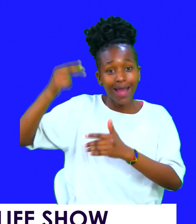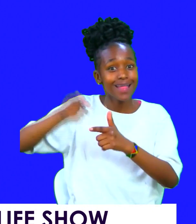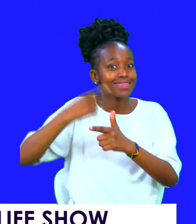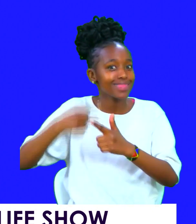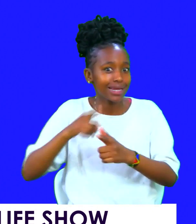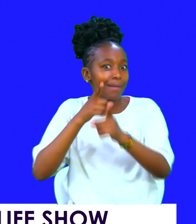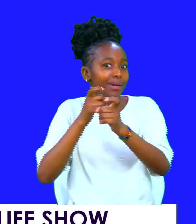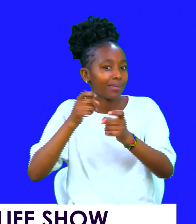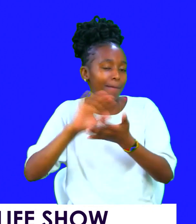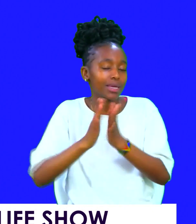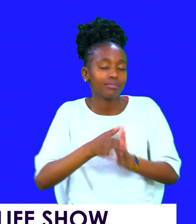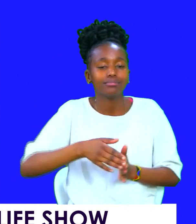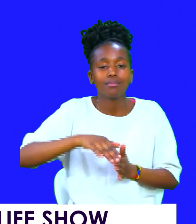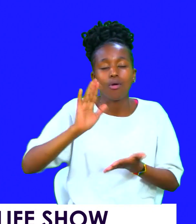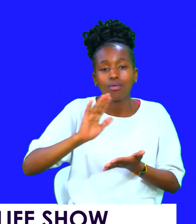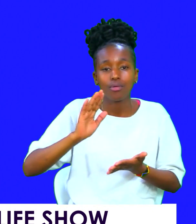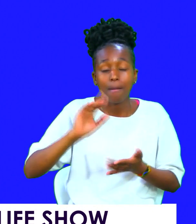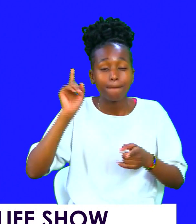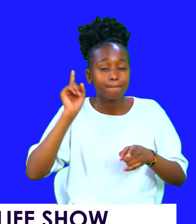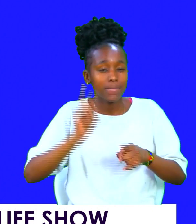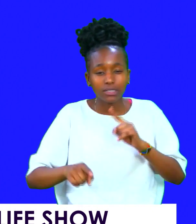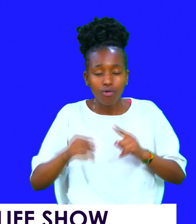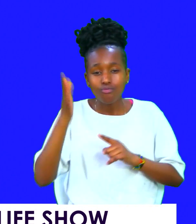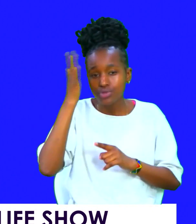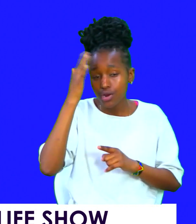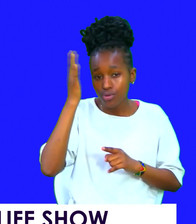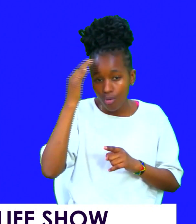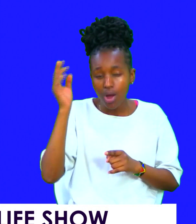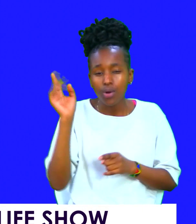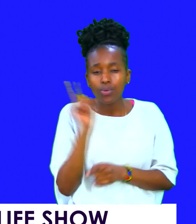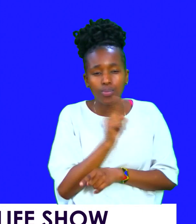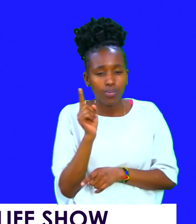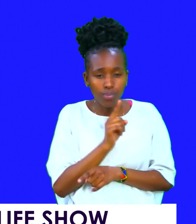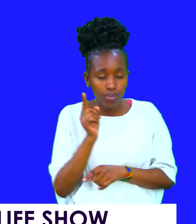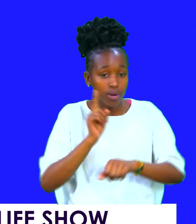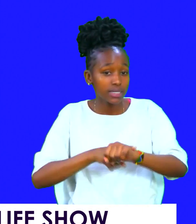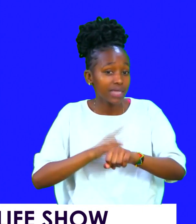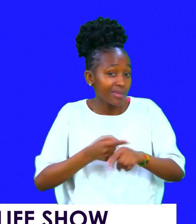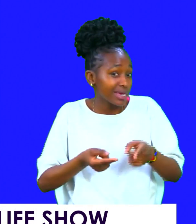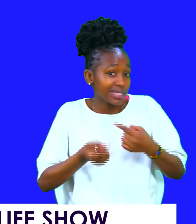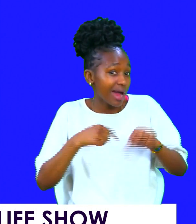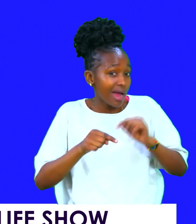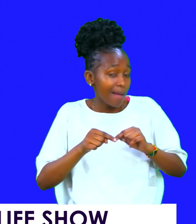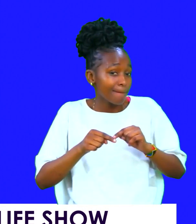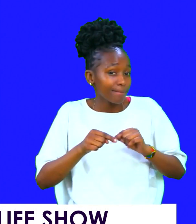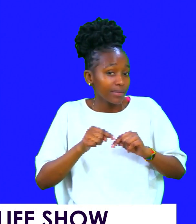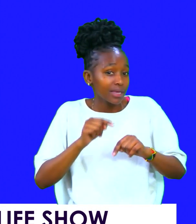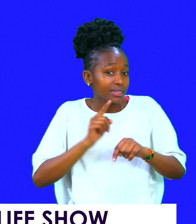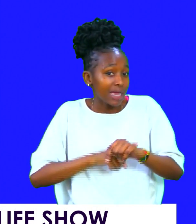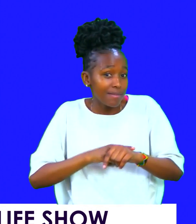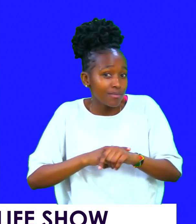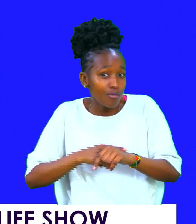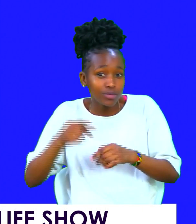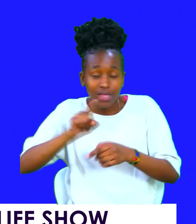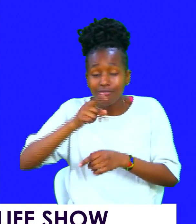But then, tough times may come to you in those high levels, but it is only the tough people that